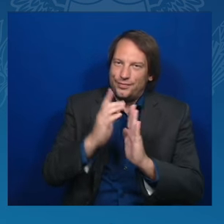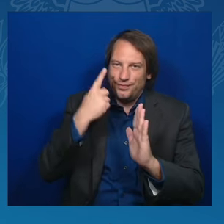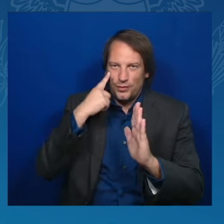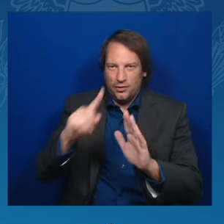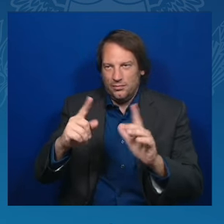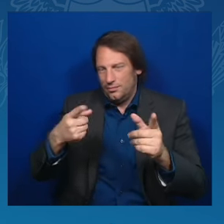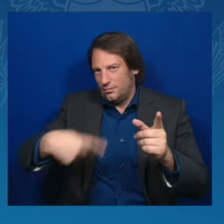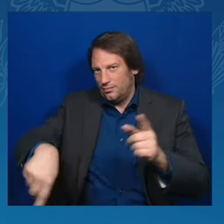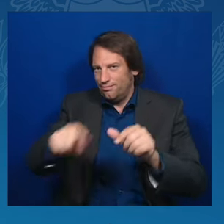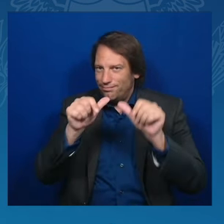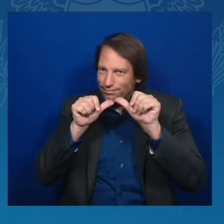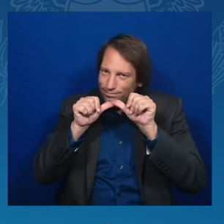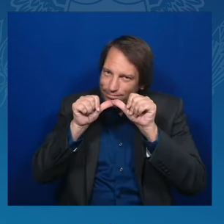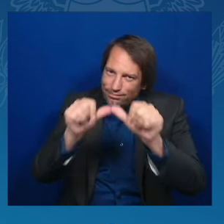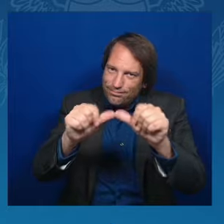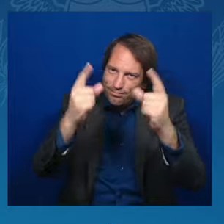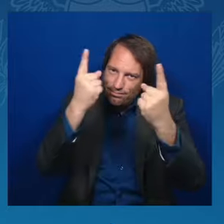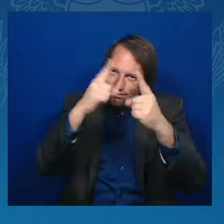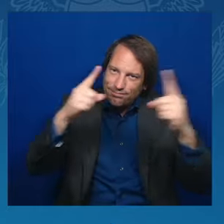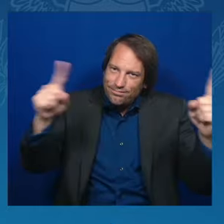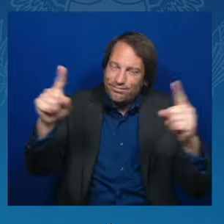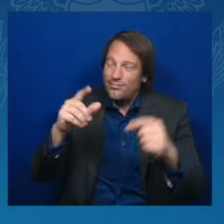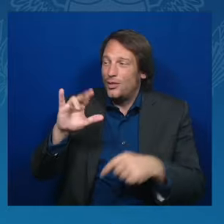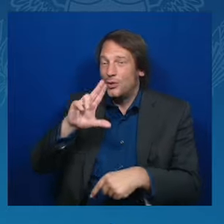I also raise a glass with you all?